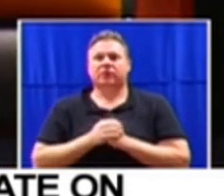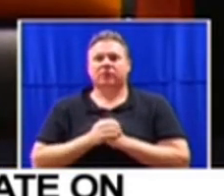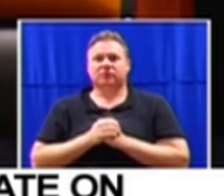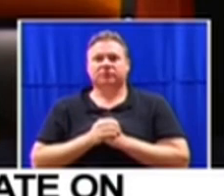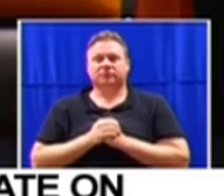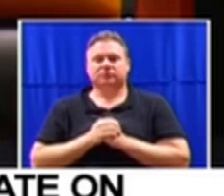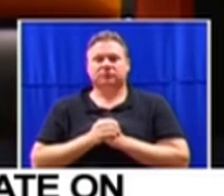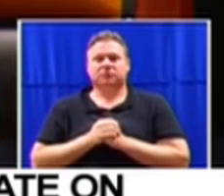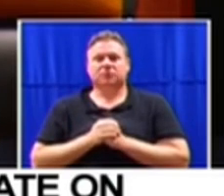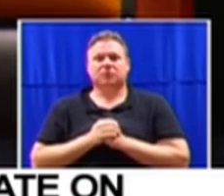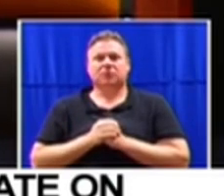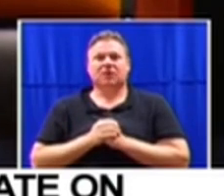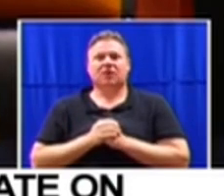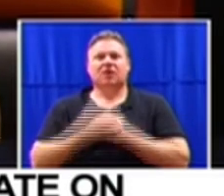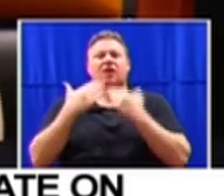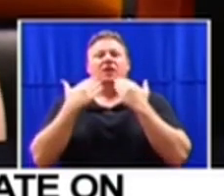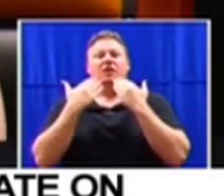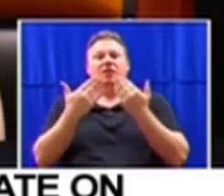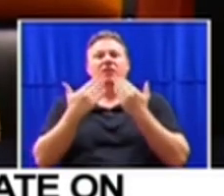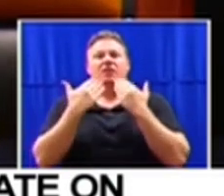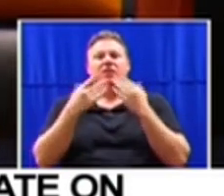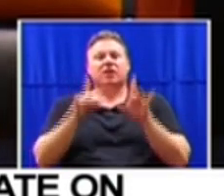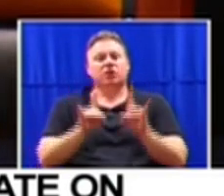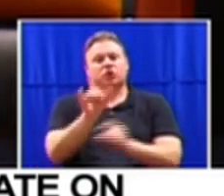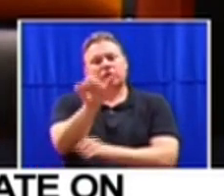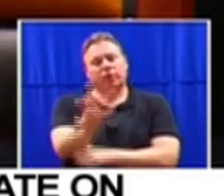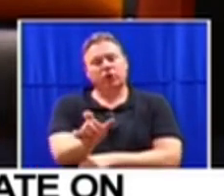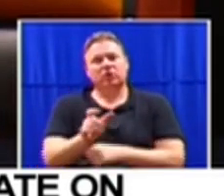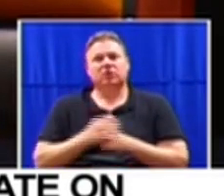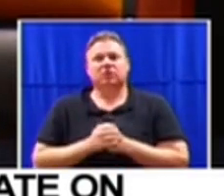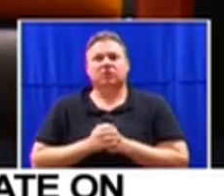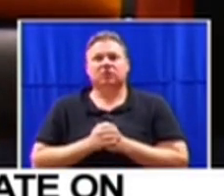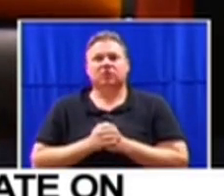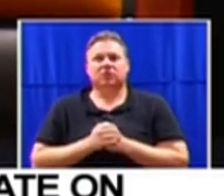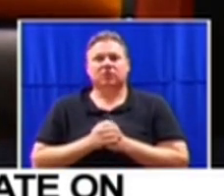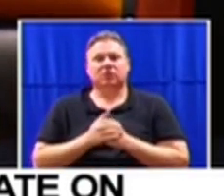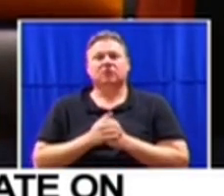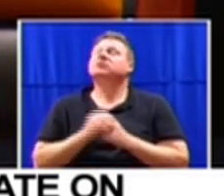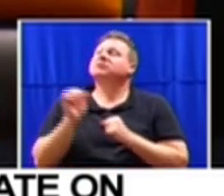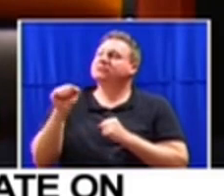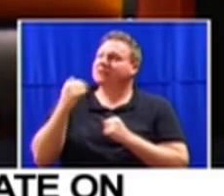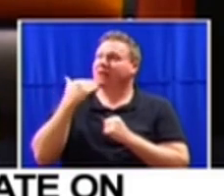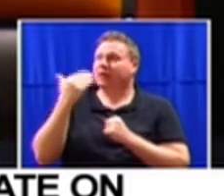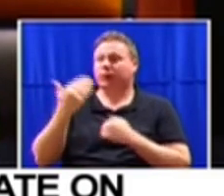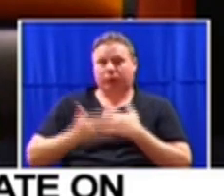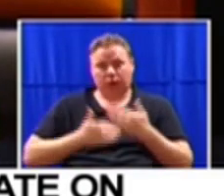Yes, thank you very much, Chair. Oh, Gwen, okay. Thank you. Continue, ma'am.